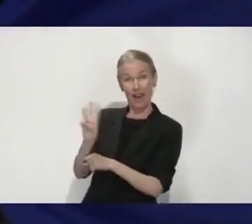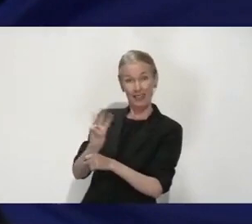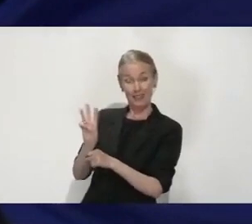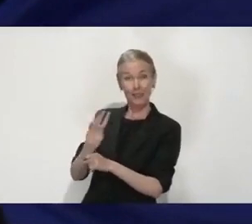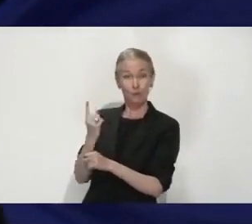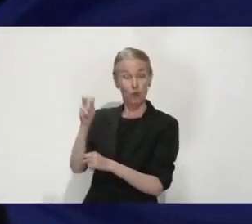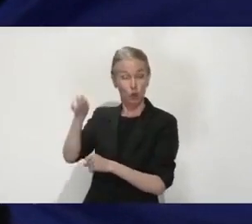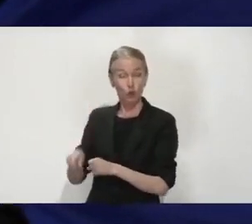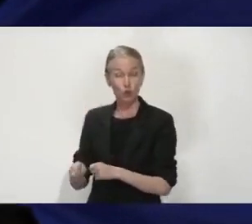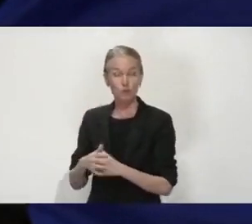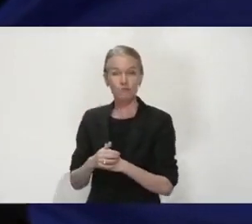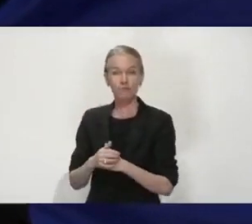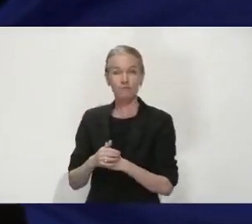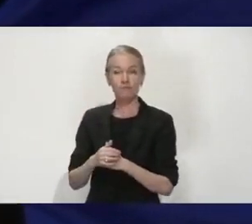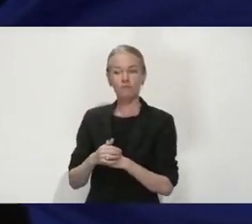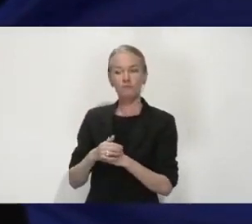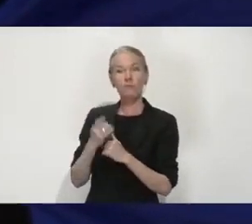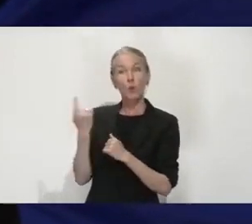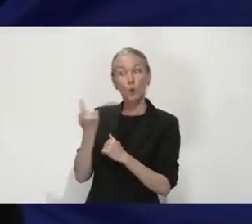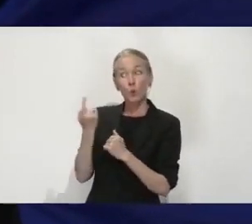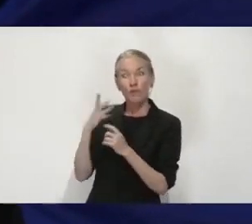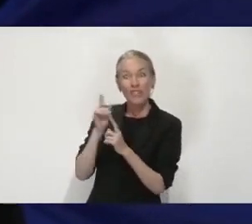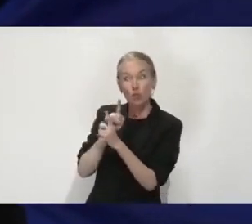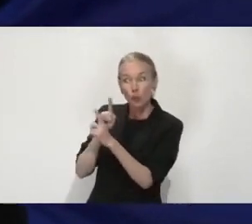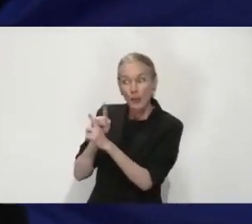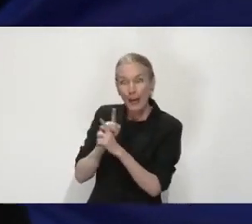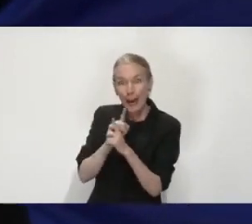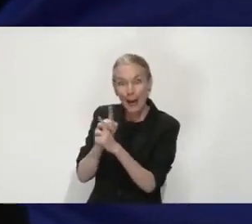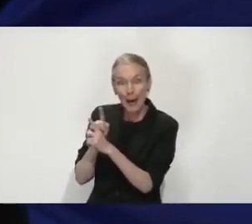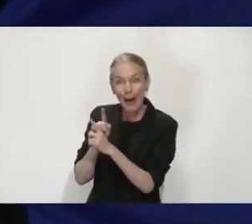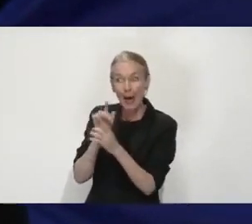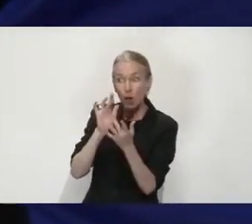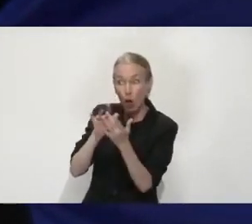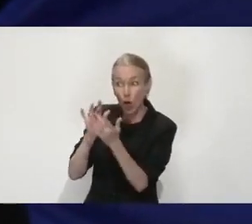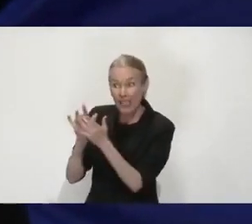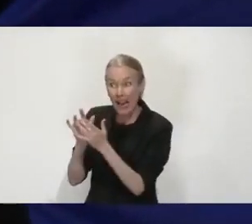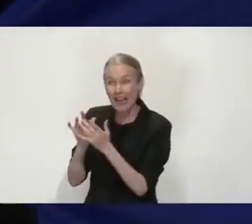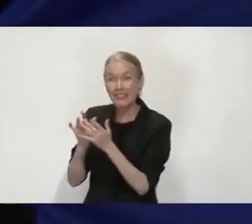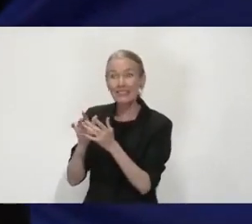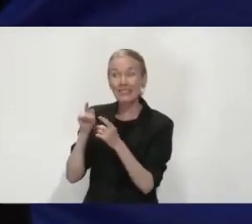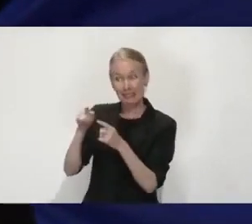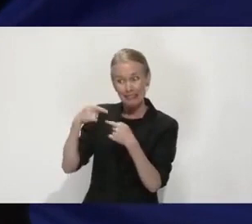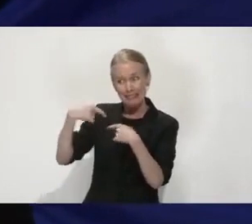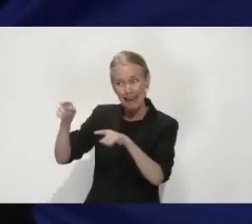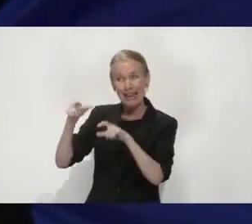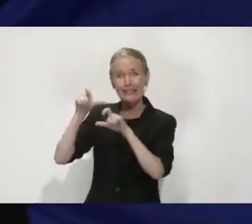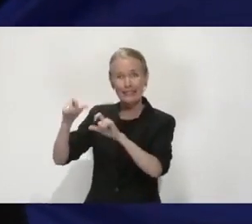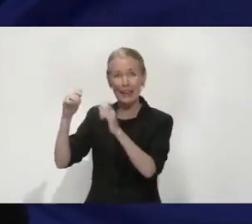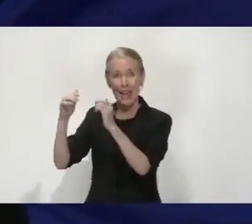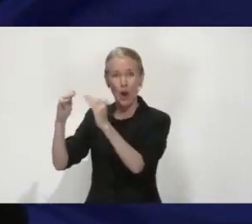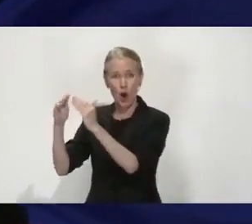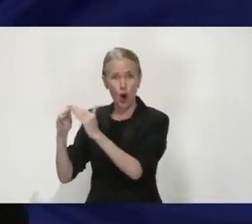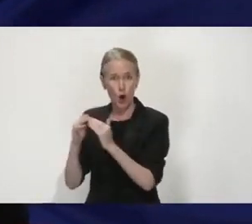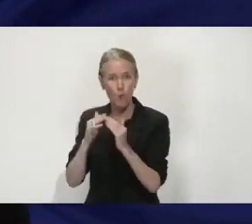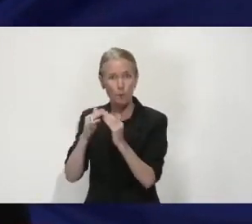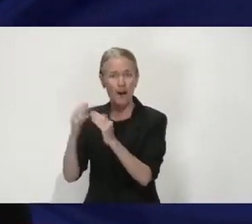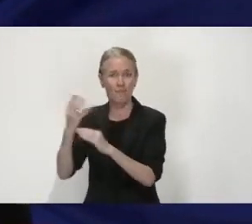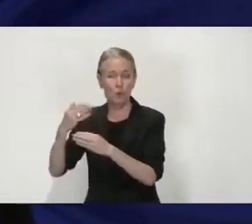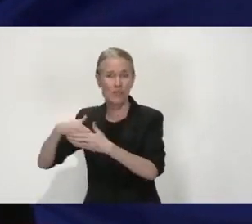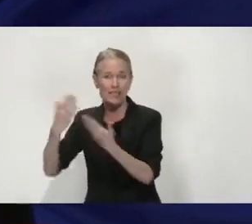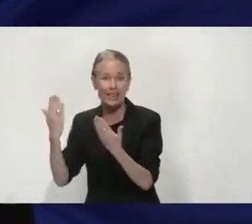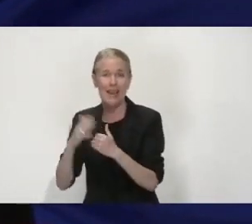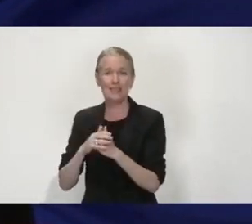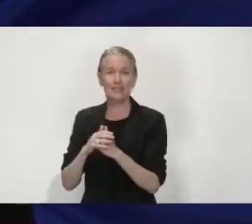tracing, that everybody is treated within a managed isolation facility as if they could have COVID. So in terms